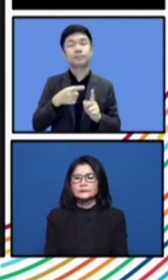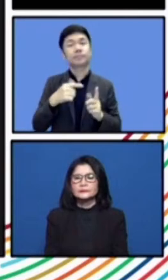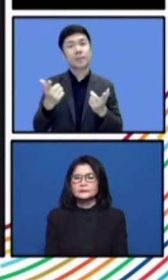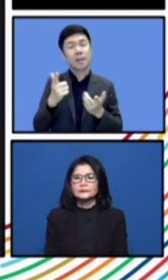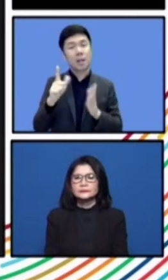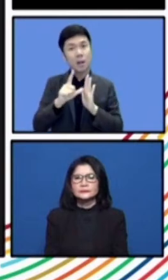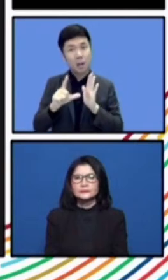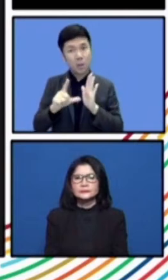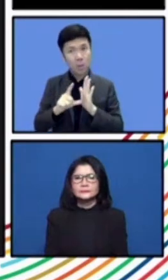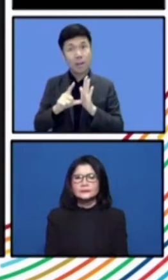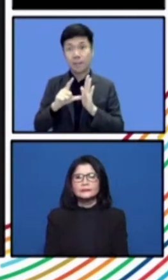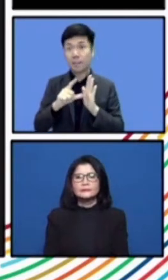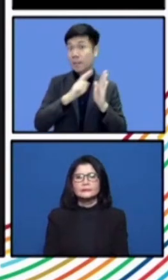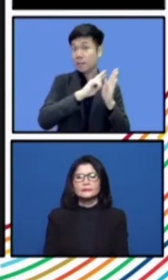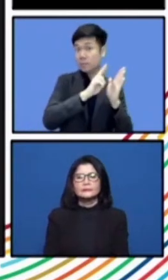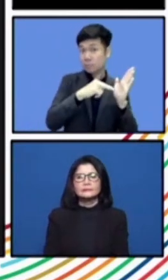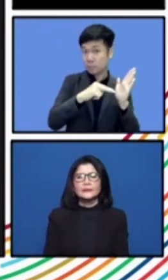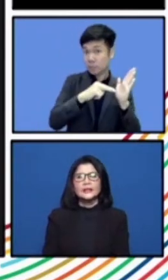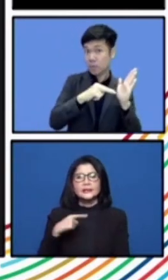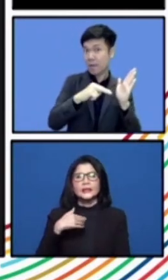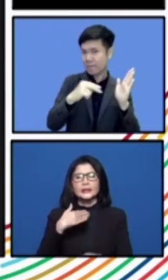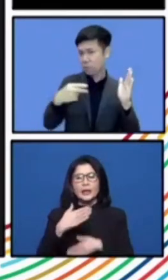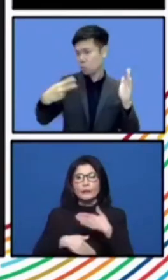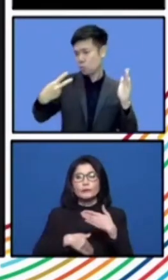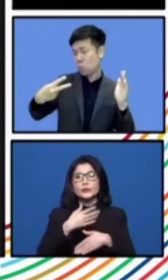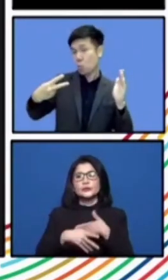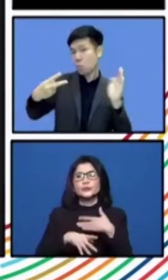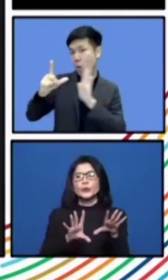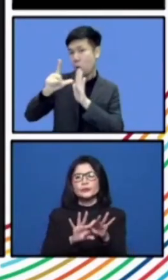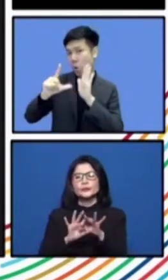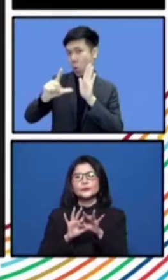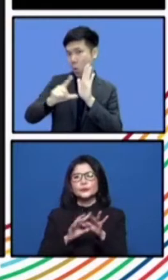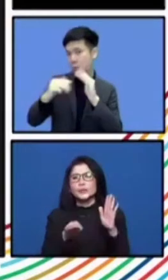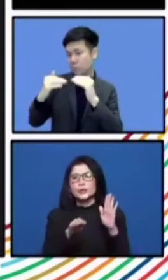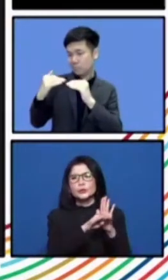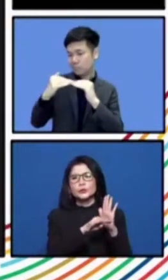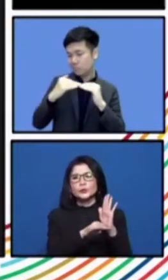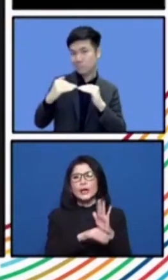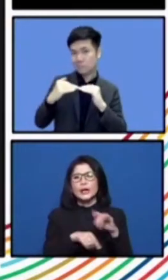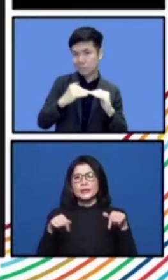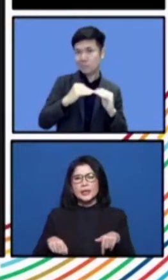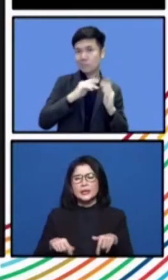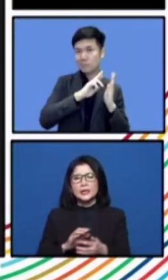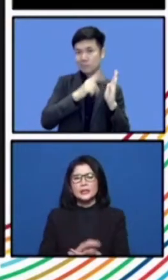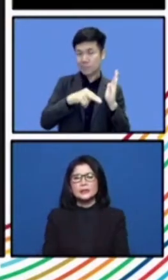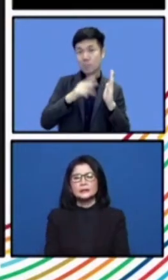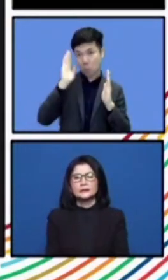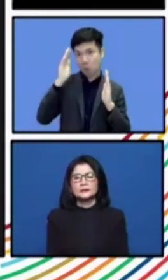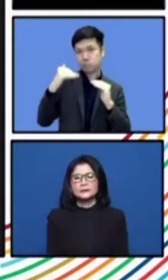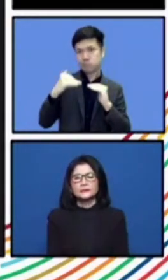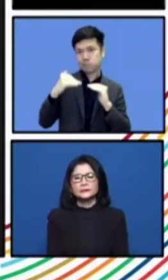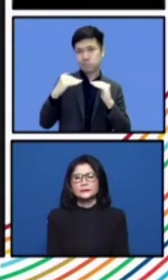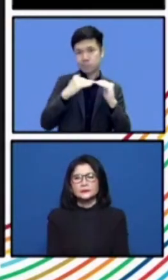of harmonizing the remaining two the mainstream registrations would also be harmonized